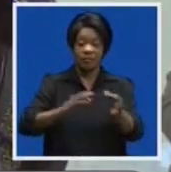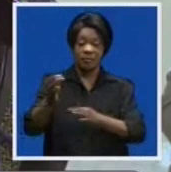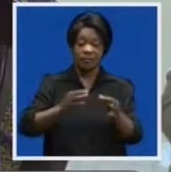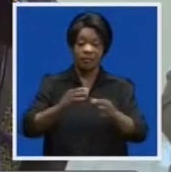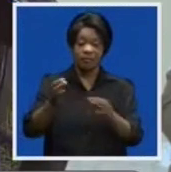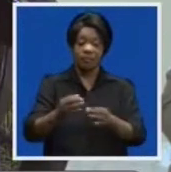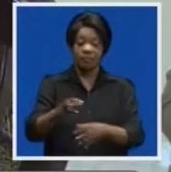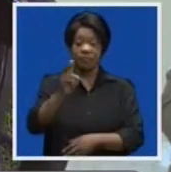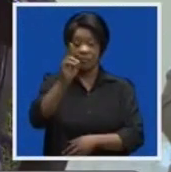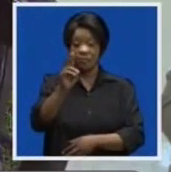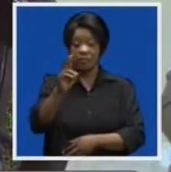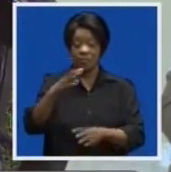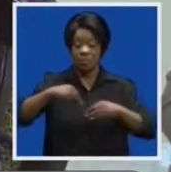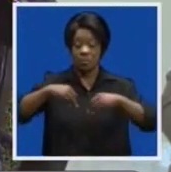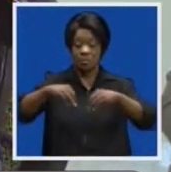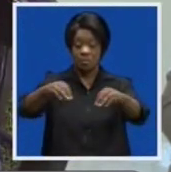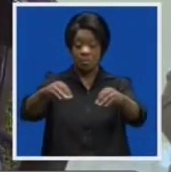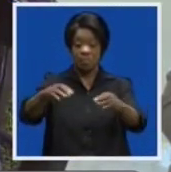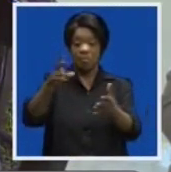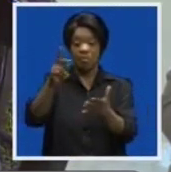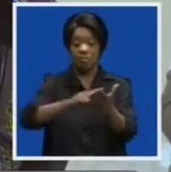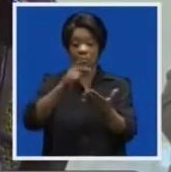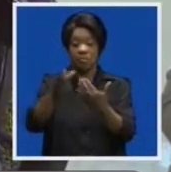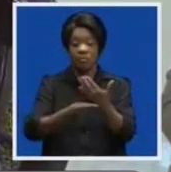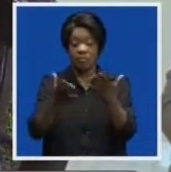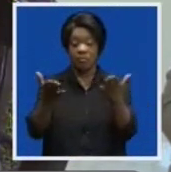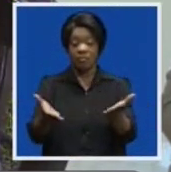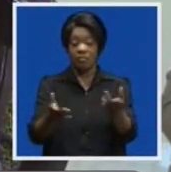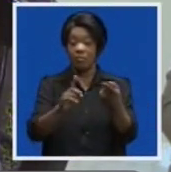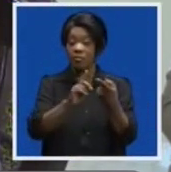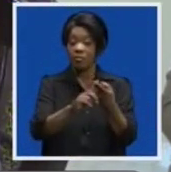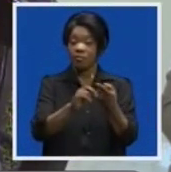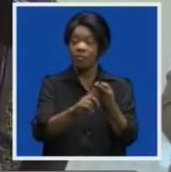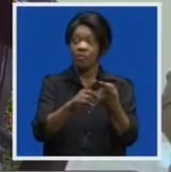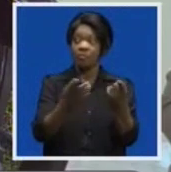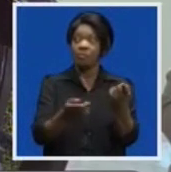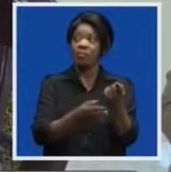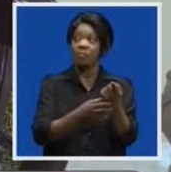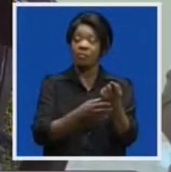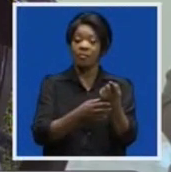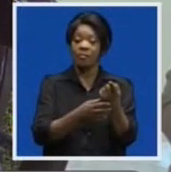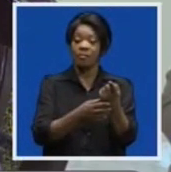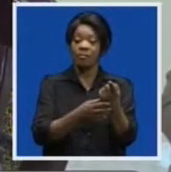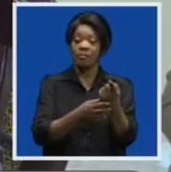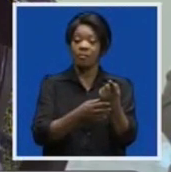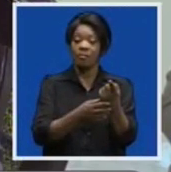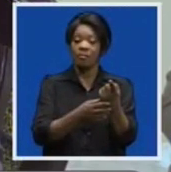main programs, one in Petauke and one in